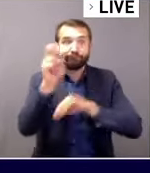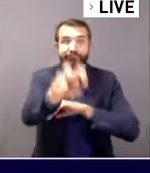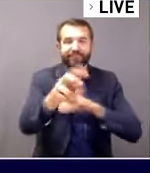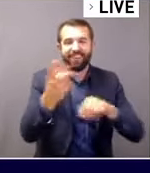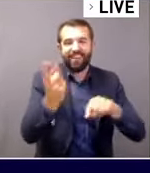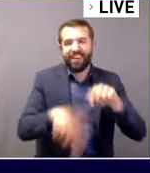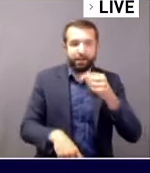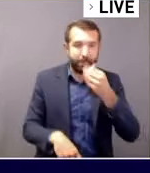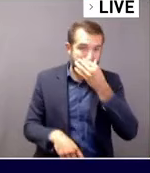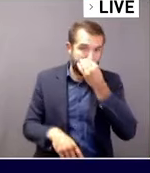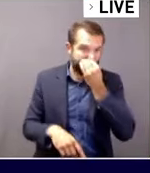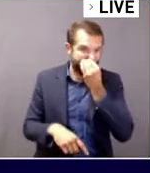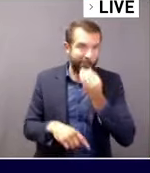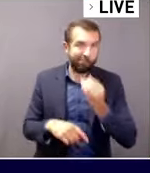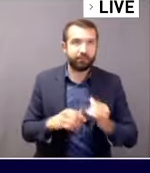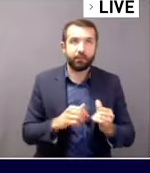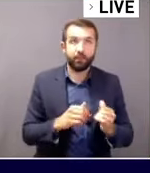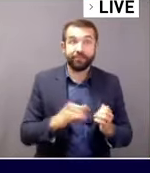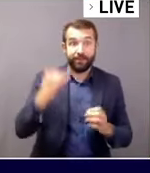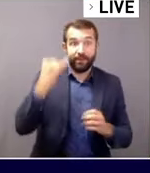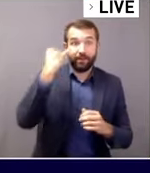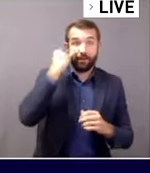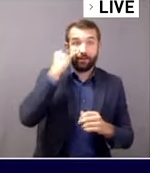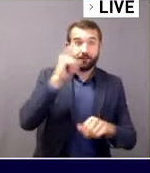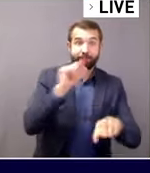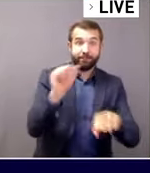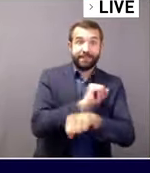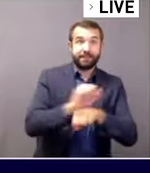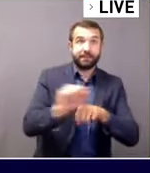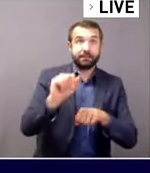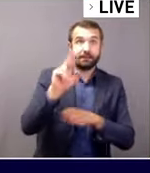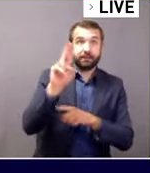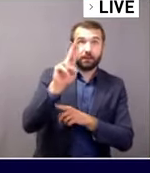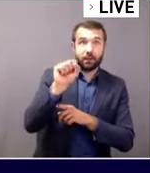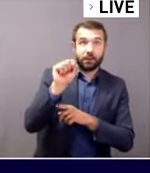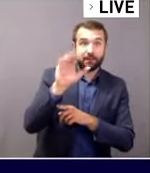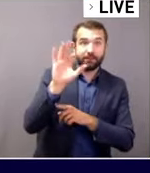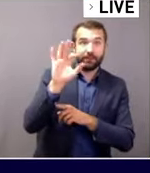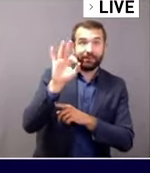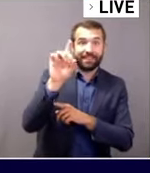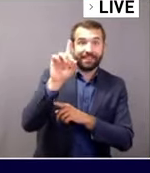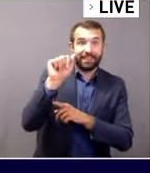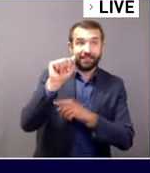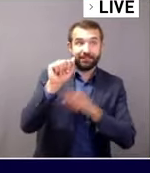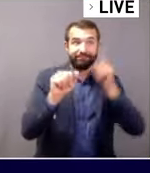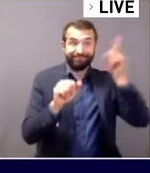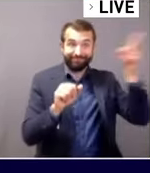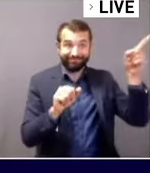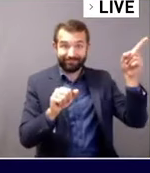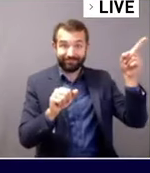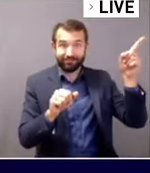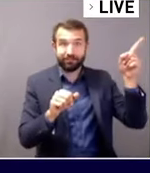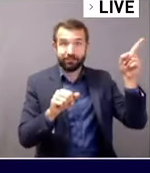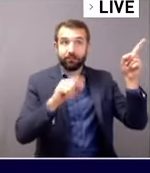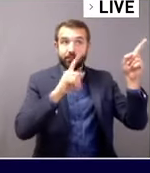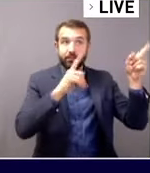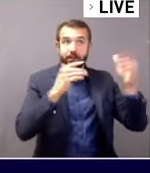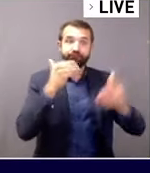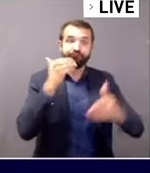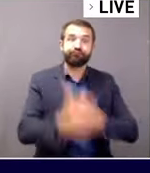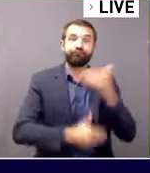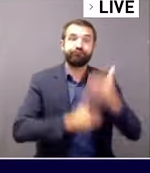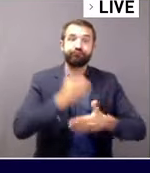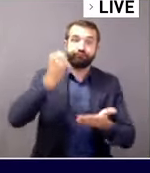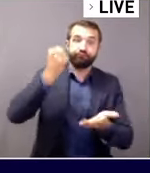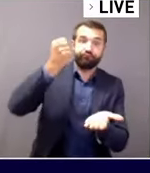situation, if the US FDA were to proceed with an abbreviated process and approve a